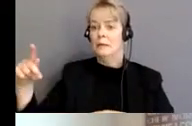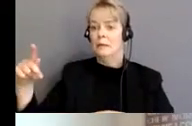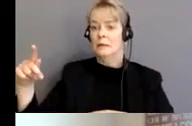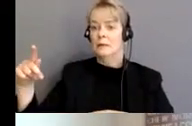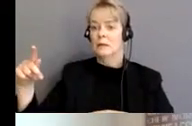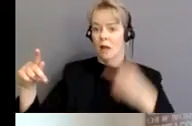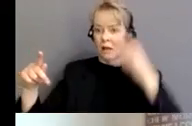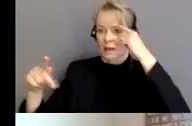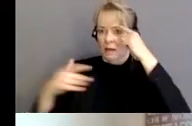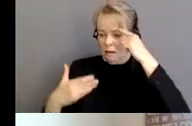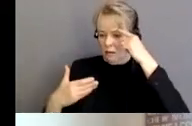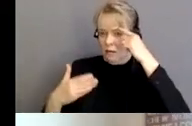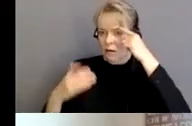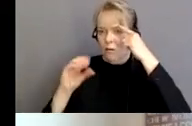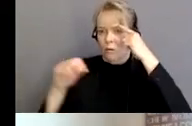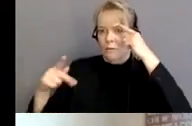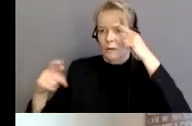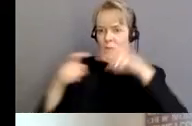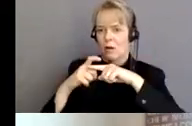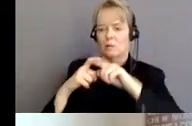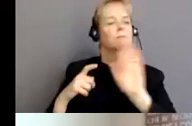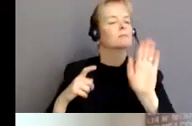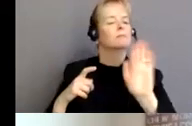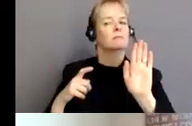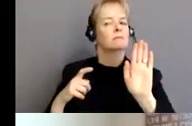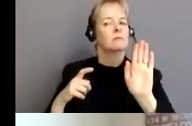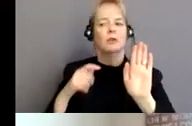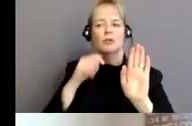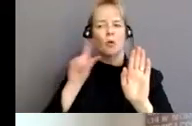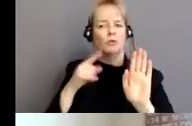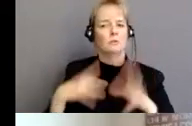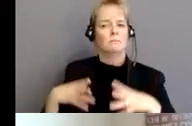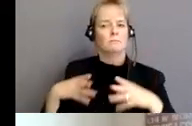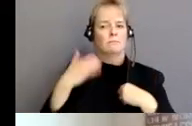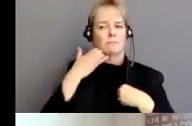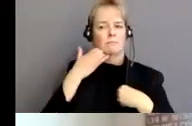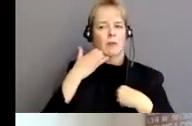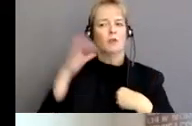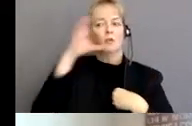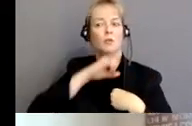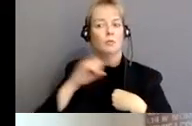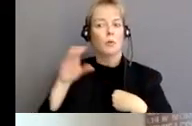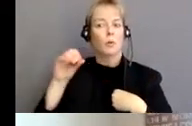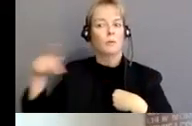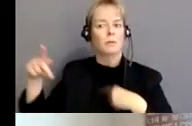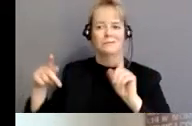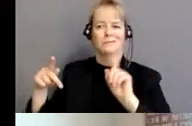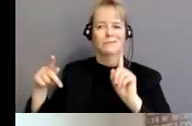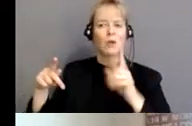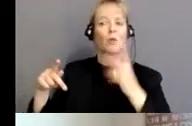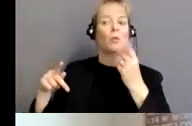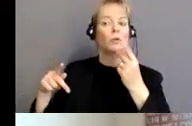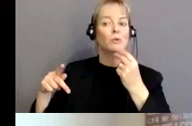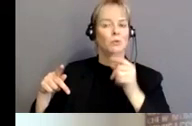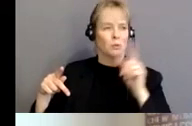advise to call that detachment back, not just take it for granted that it is officer calling. Yeah, good advice.